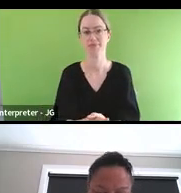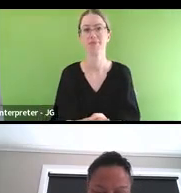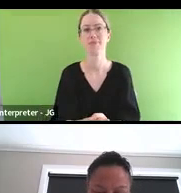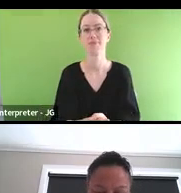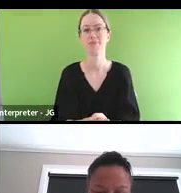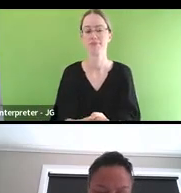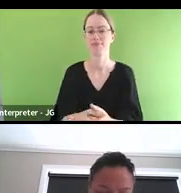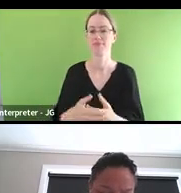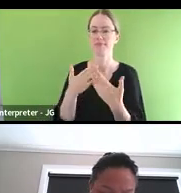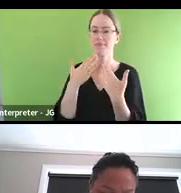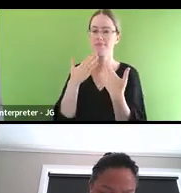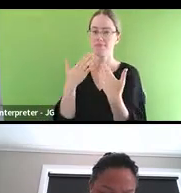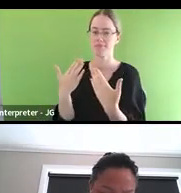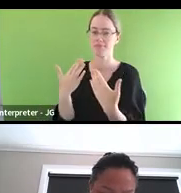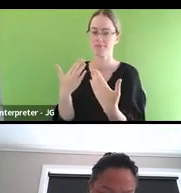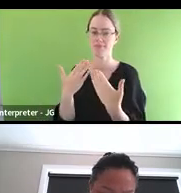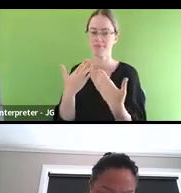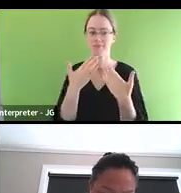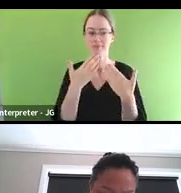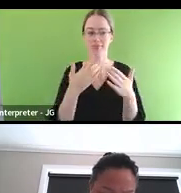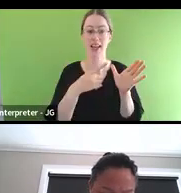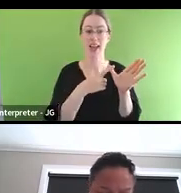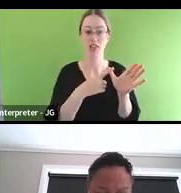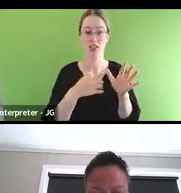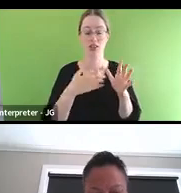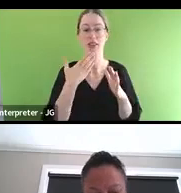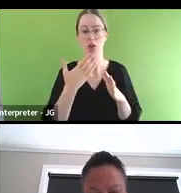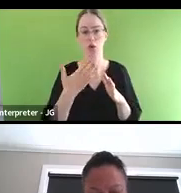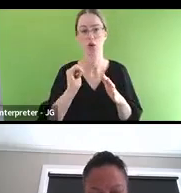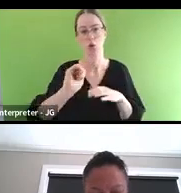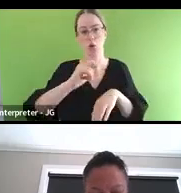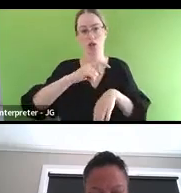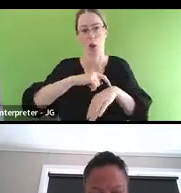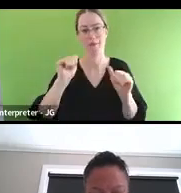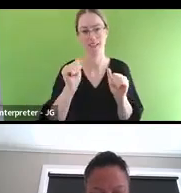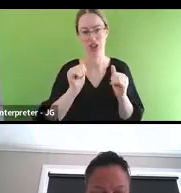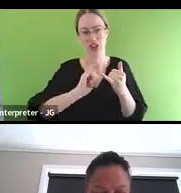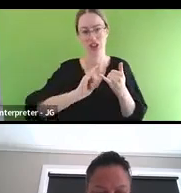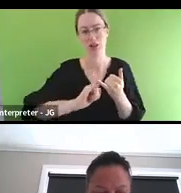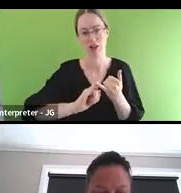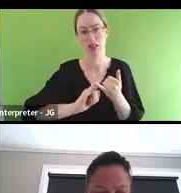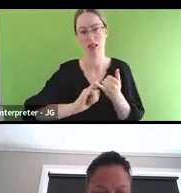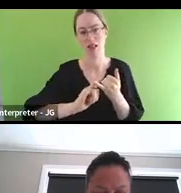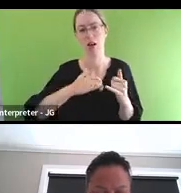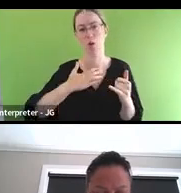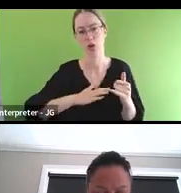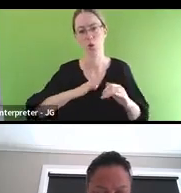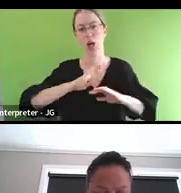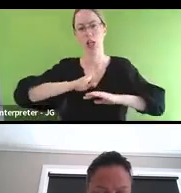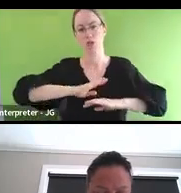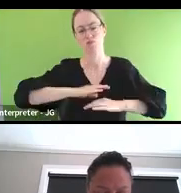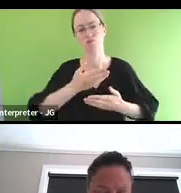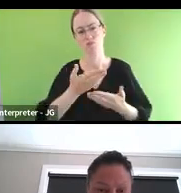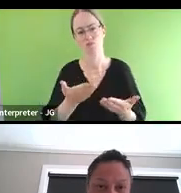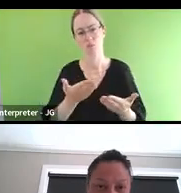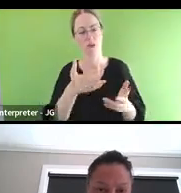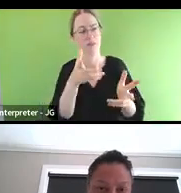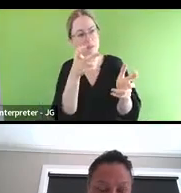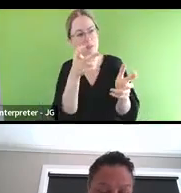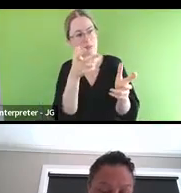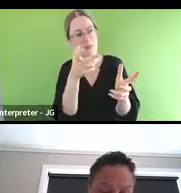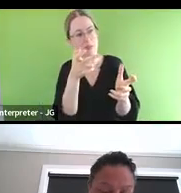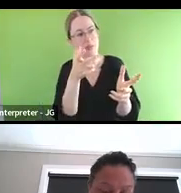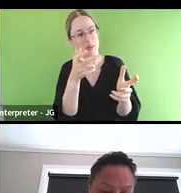Okay, thank you. Thank you. We're now at the end of time, Sheryl, but I just want to assure you that we have heard you,